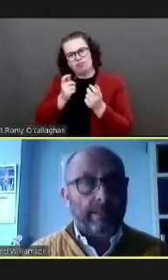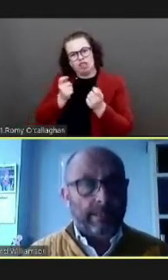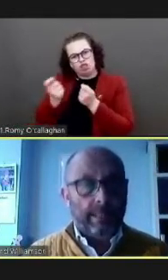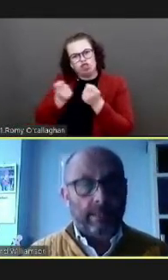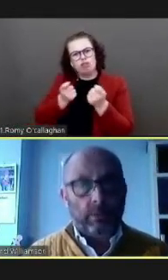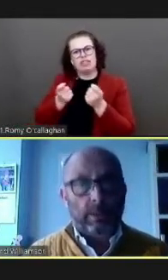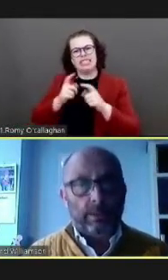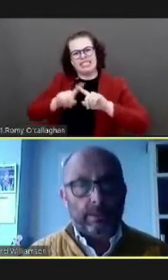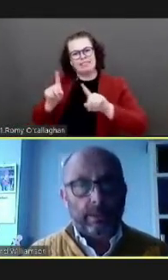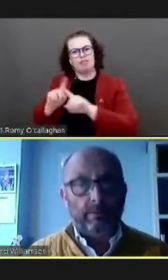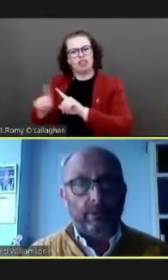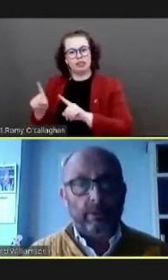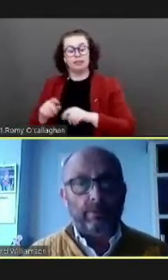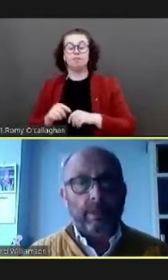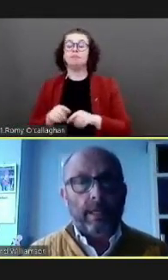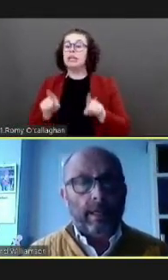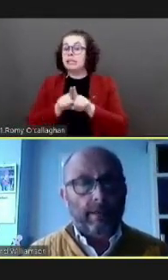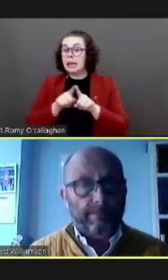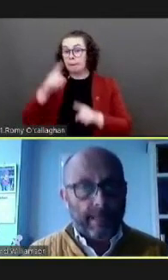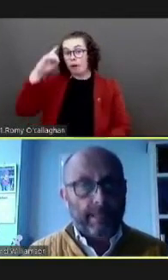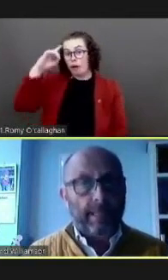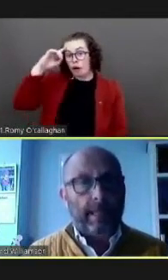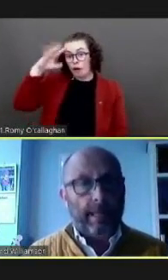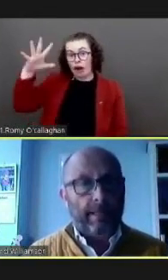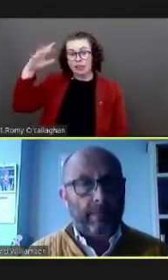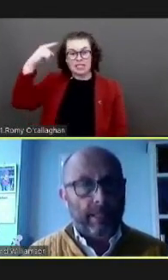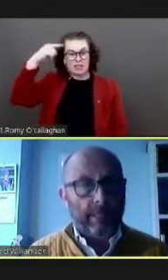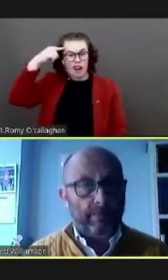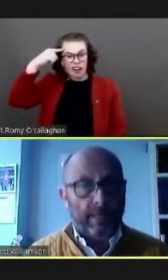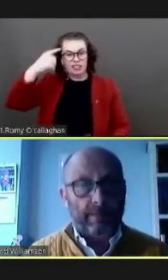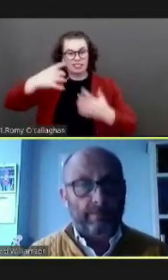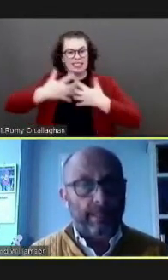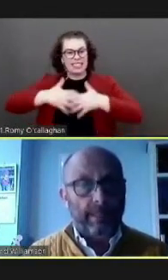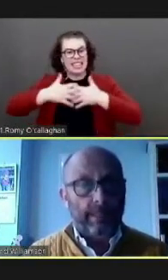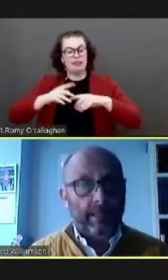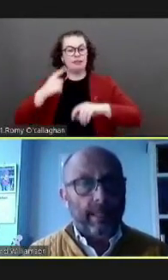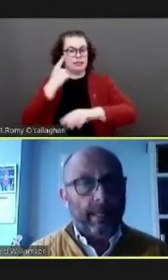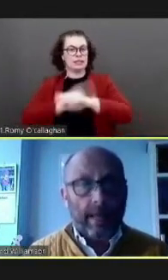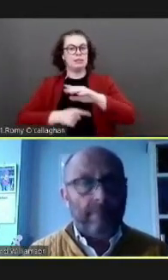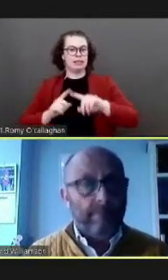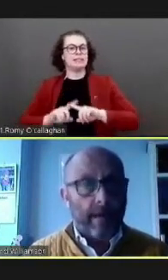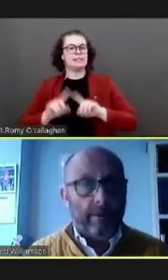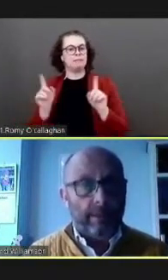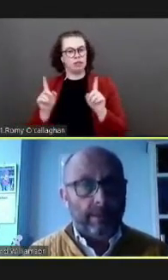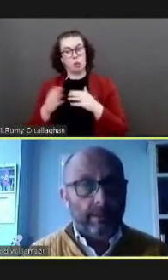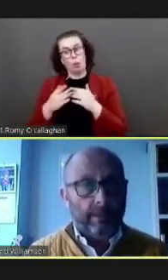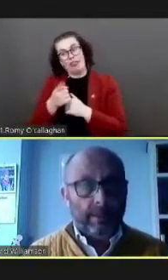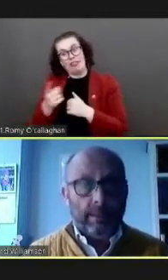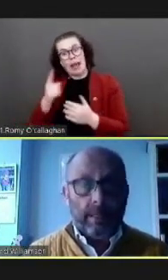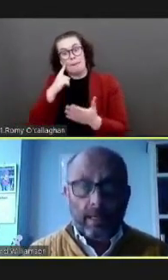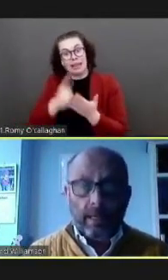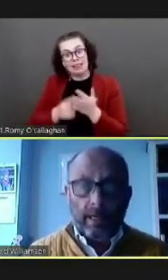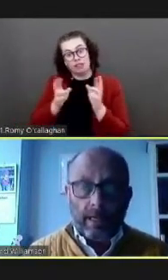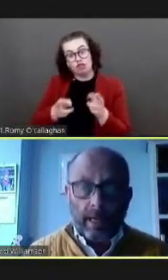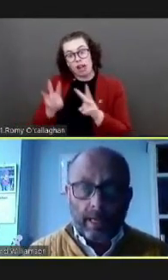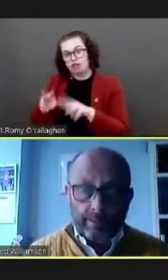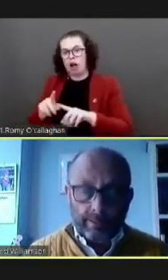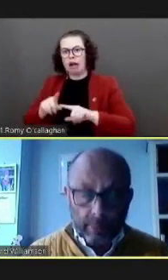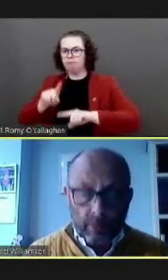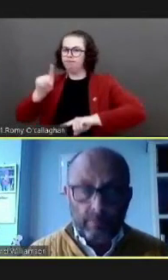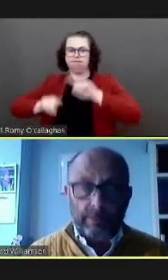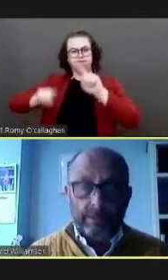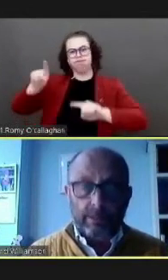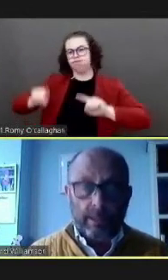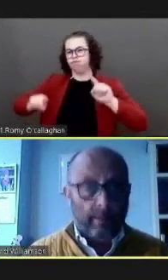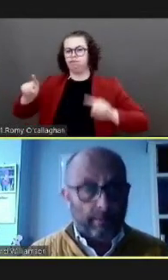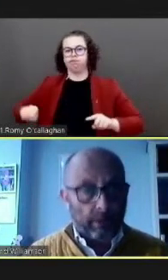how they see the world in terms of offending and their belief about offending can vary. And at